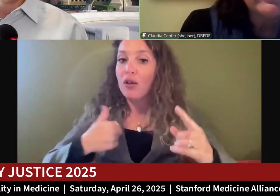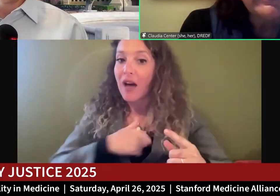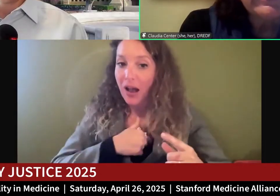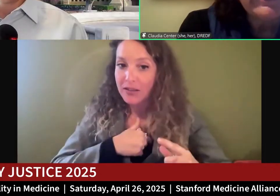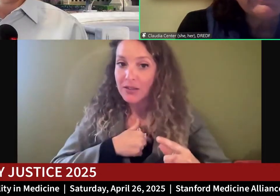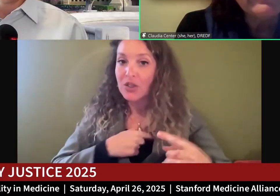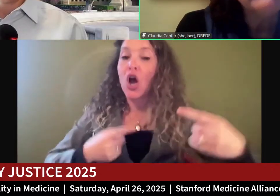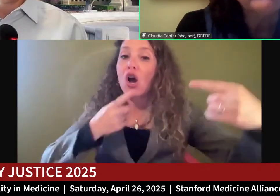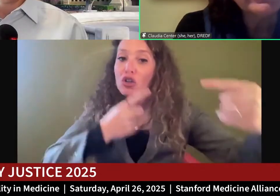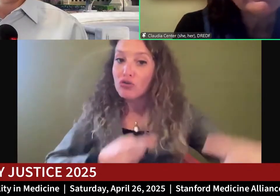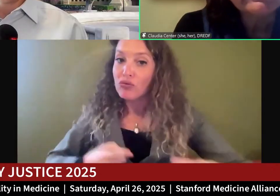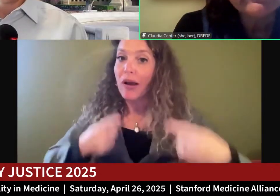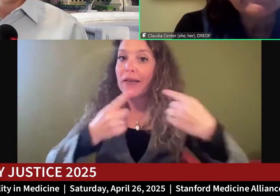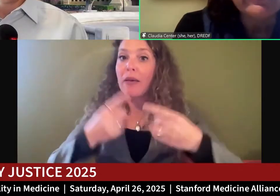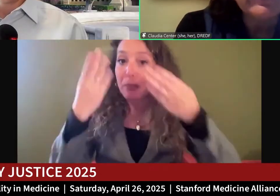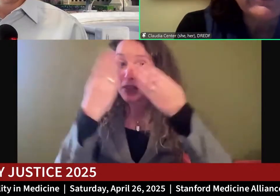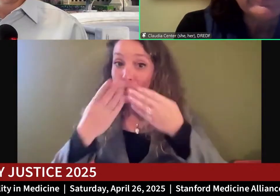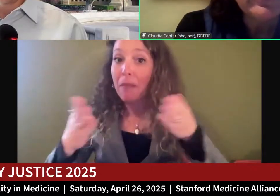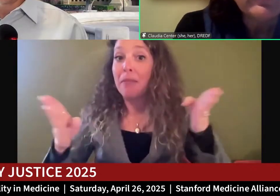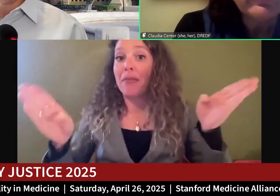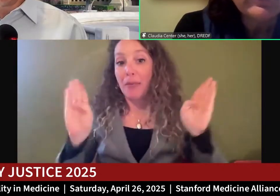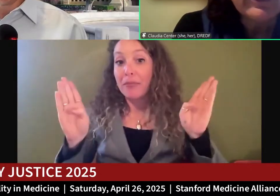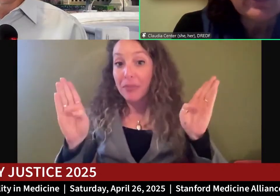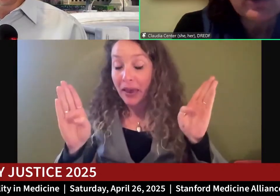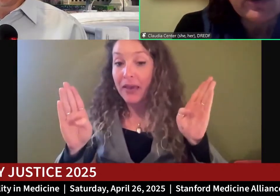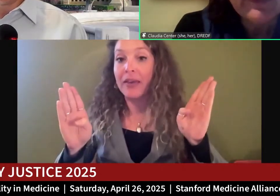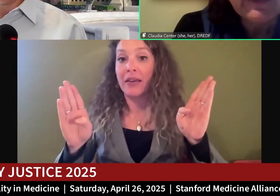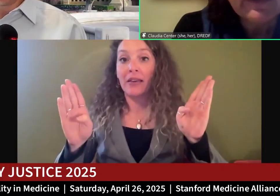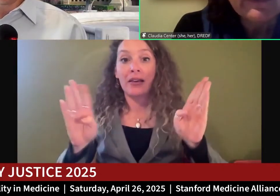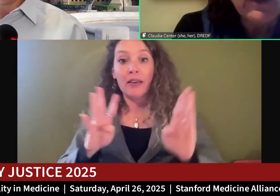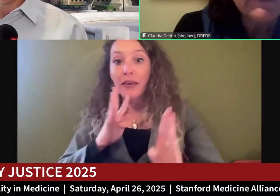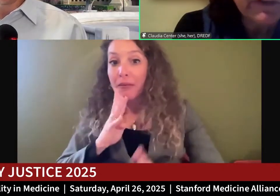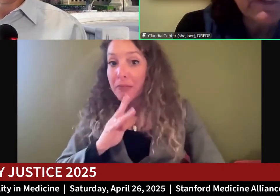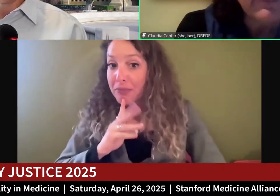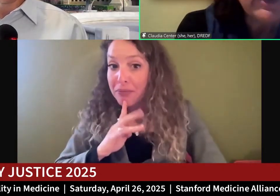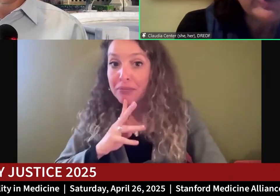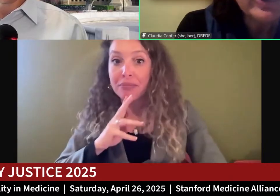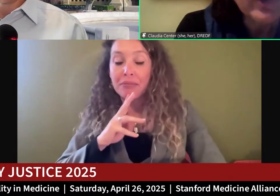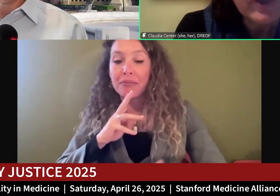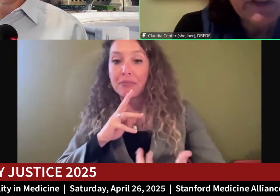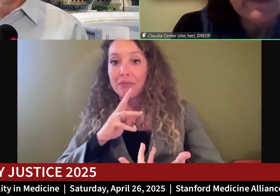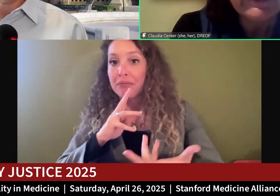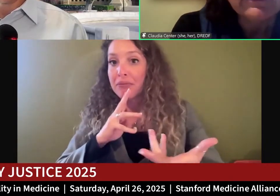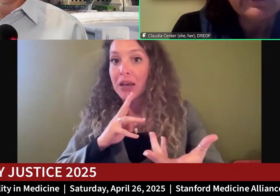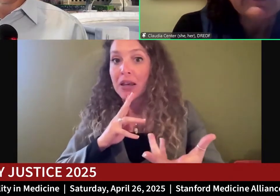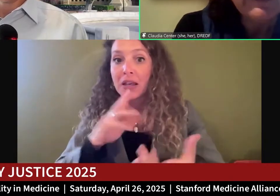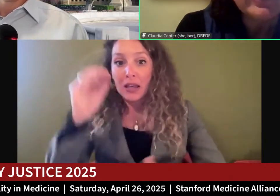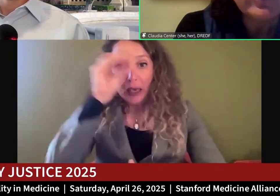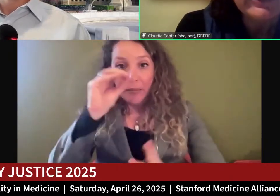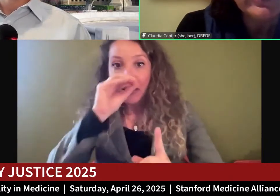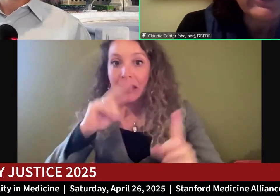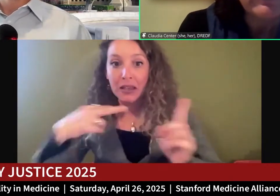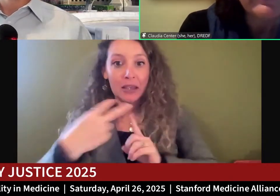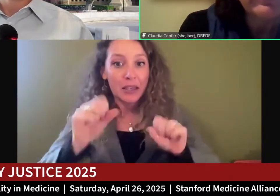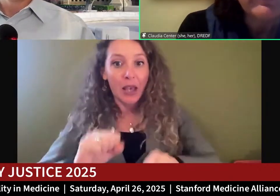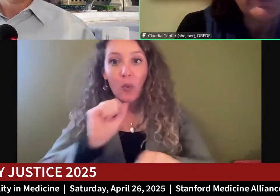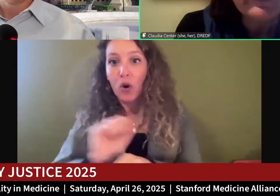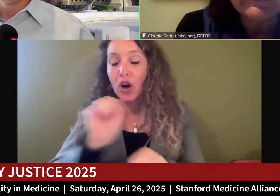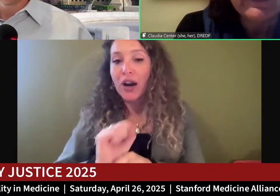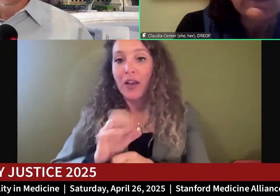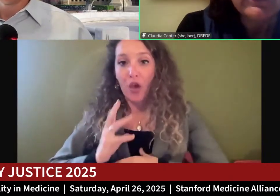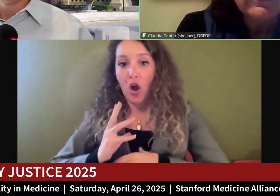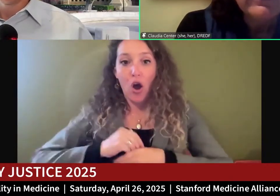public outcry can work. So I know we all heard about this autism registry that the administration